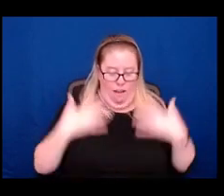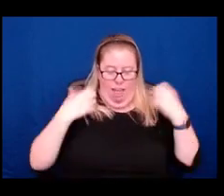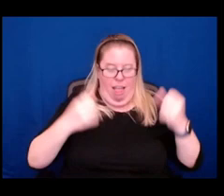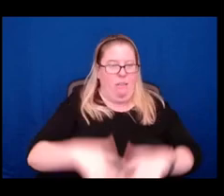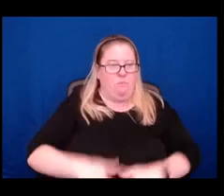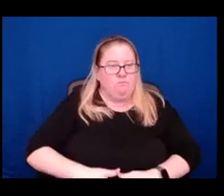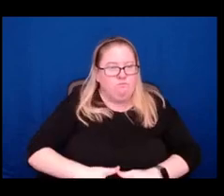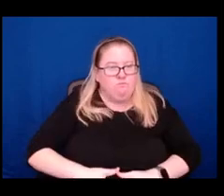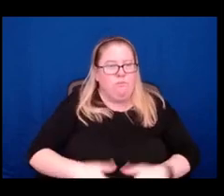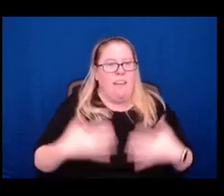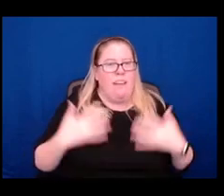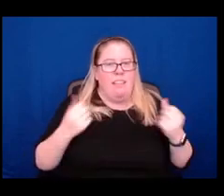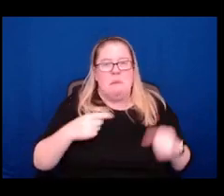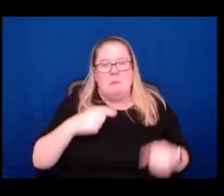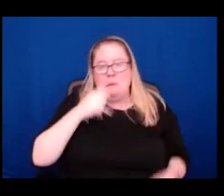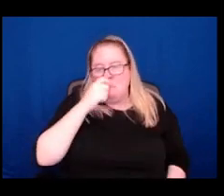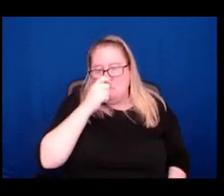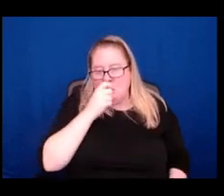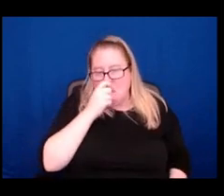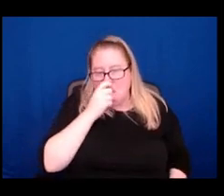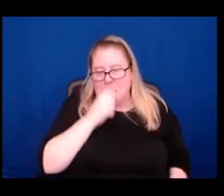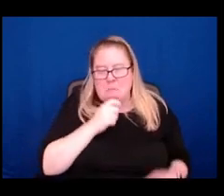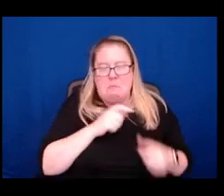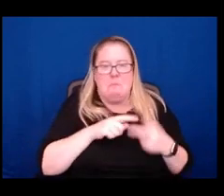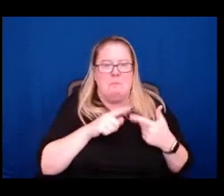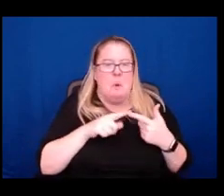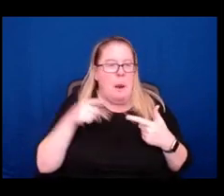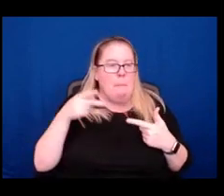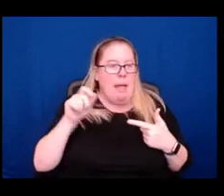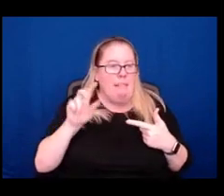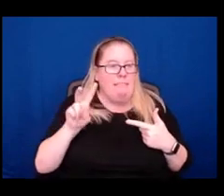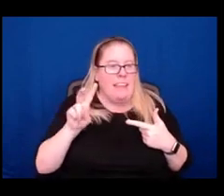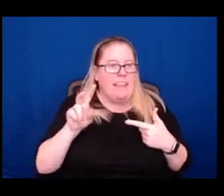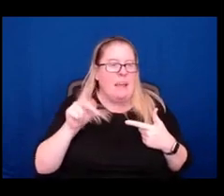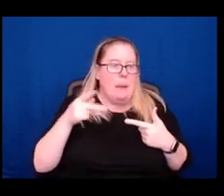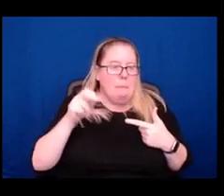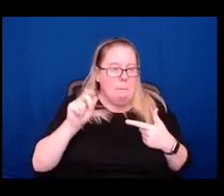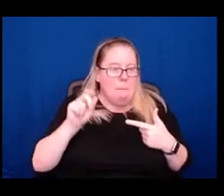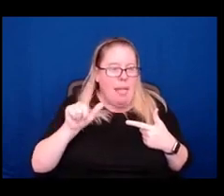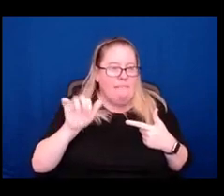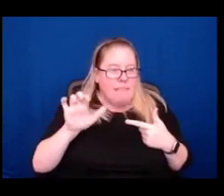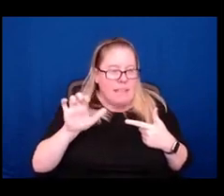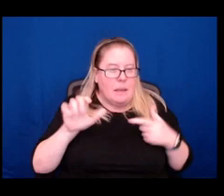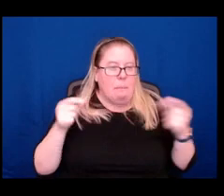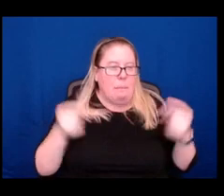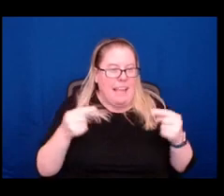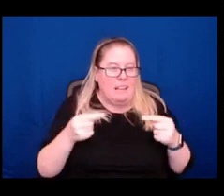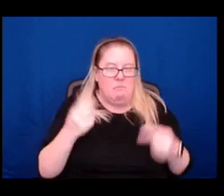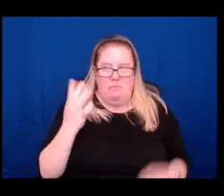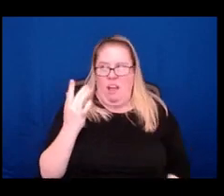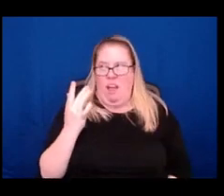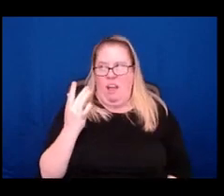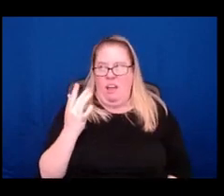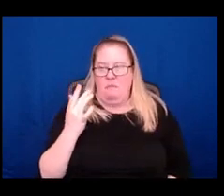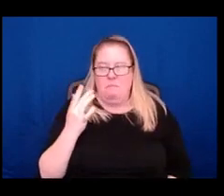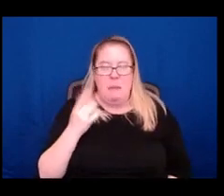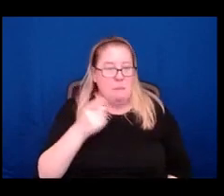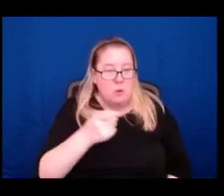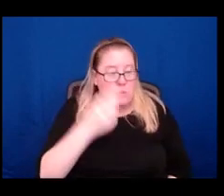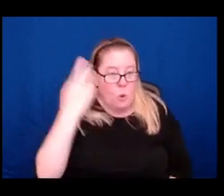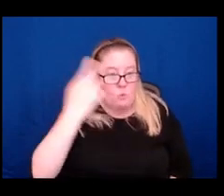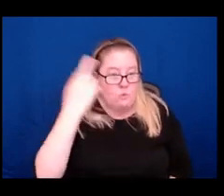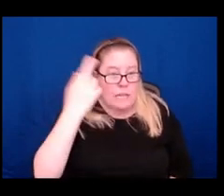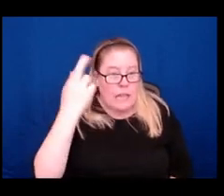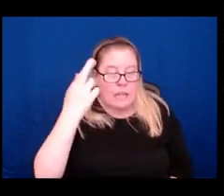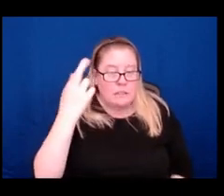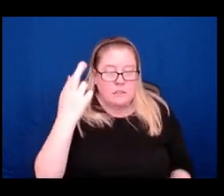get a stuffy nose, or you may get, you know, the pelvic pain, and you're not sure what's going on. It may be something that you may not even realize is